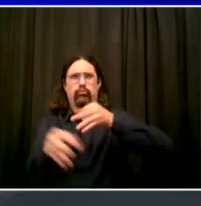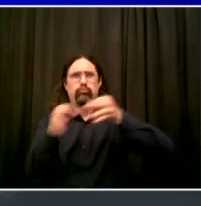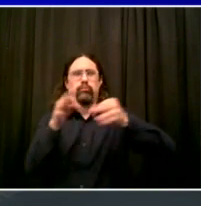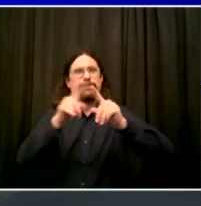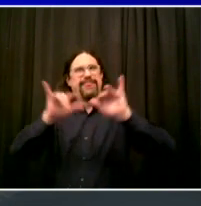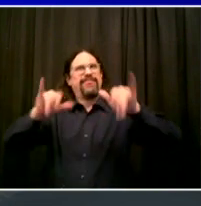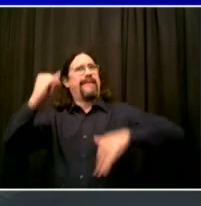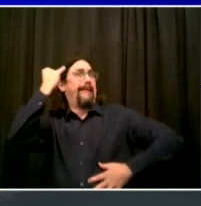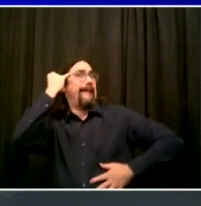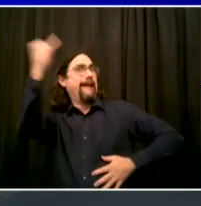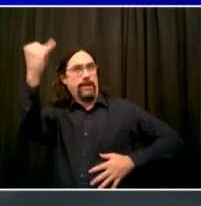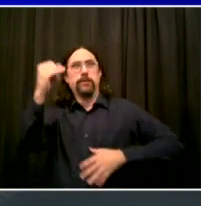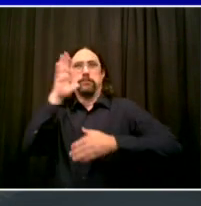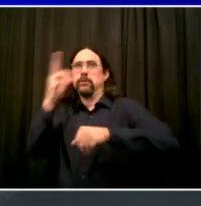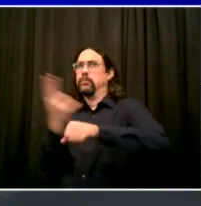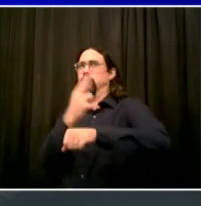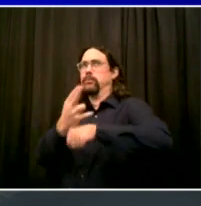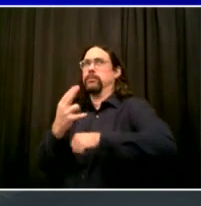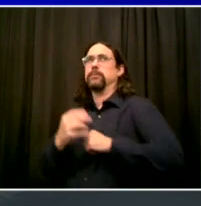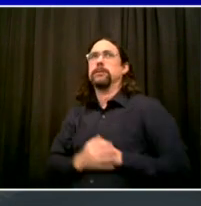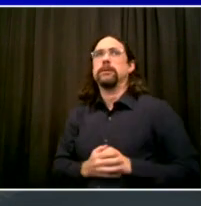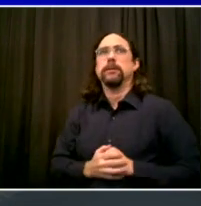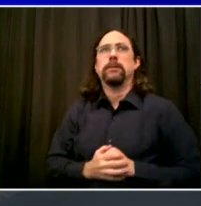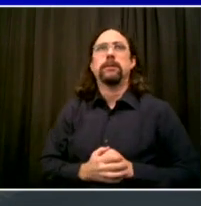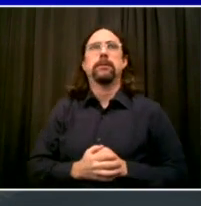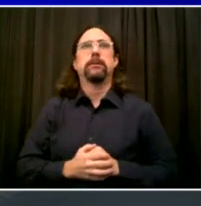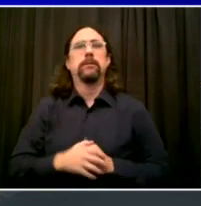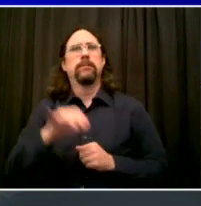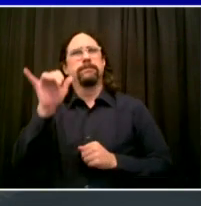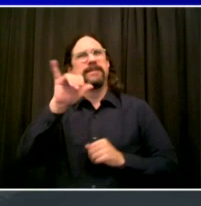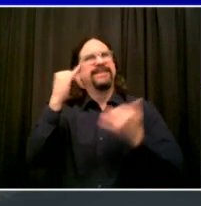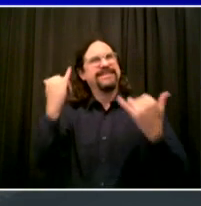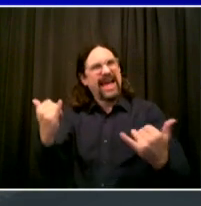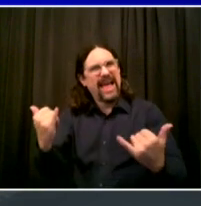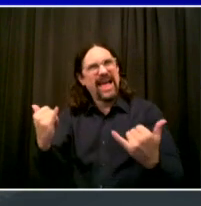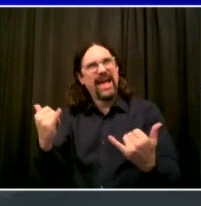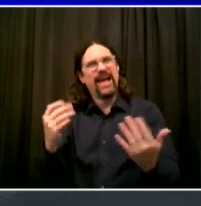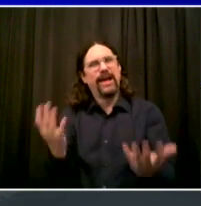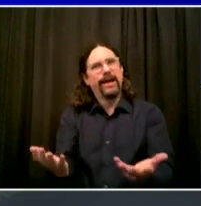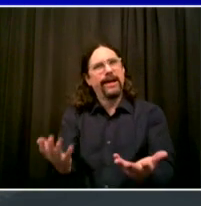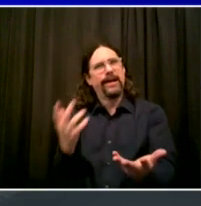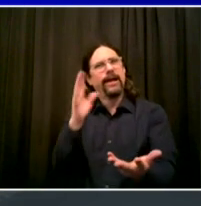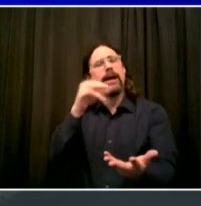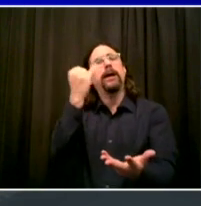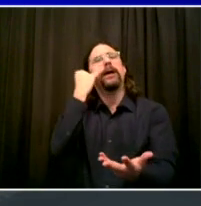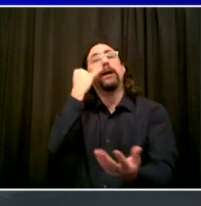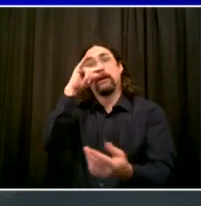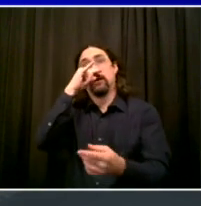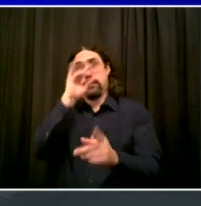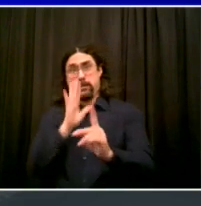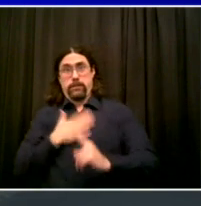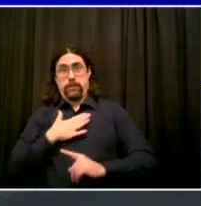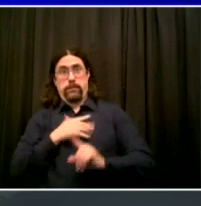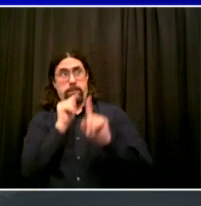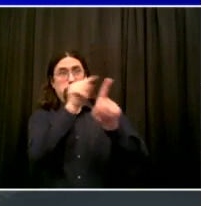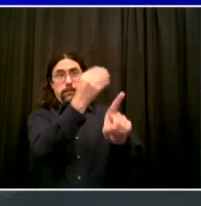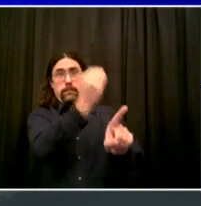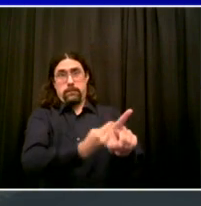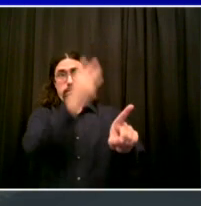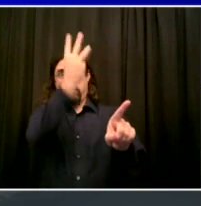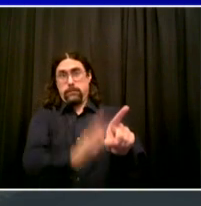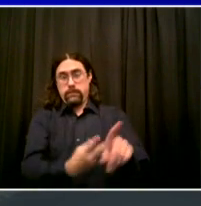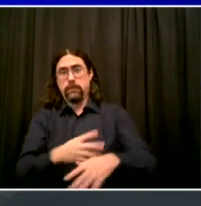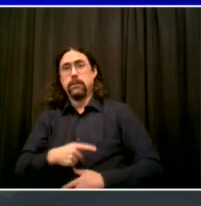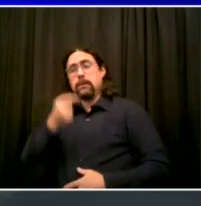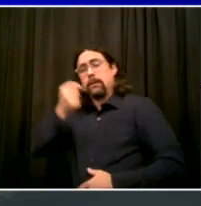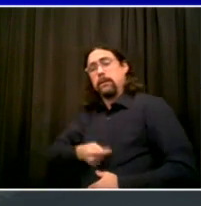create something that didn't exist before on this scale to accommodate a new need and a new reality. We initially said, how much could we